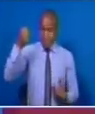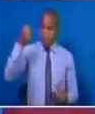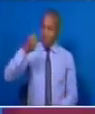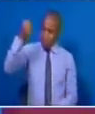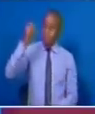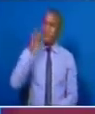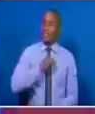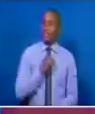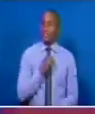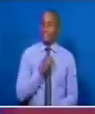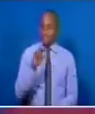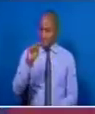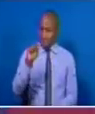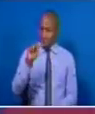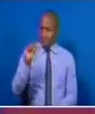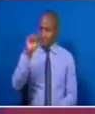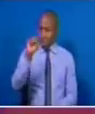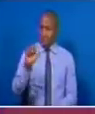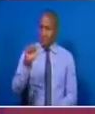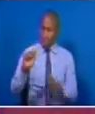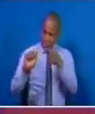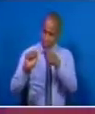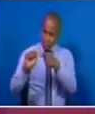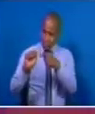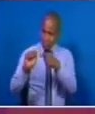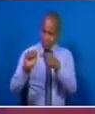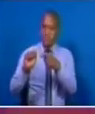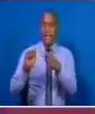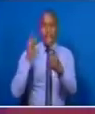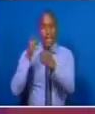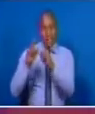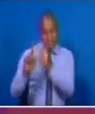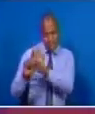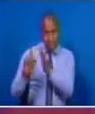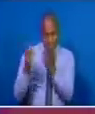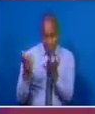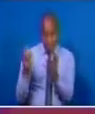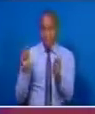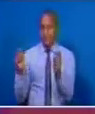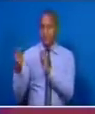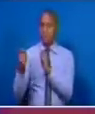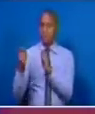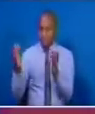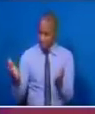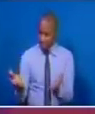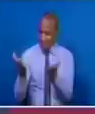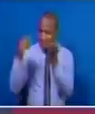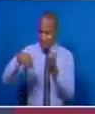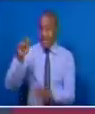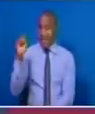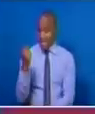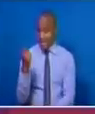National Super Alliance Coalition, it's a coalition that wants to bring change to our country.